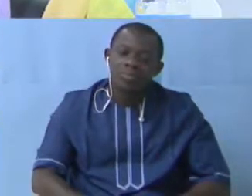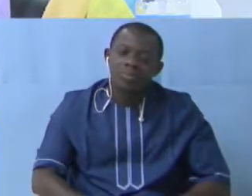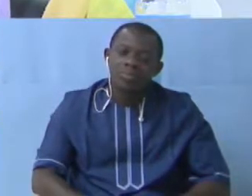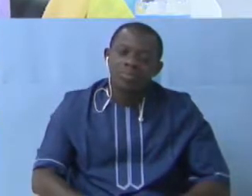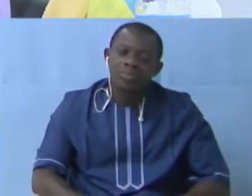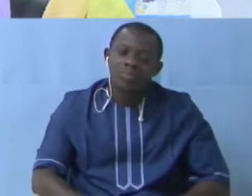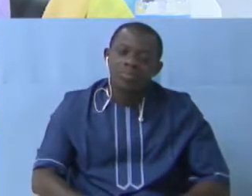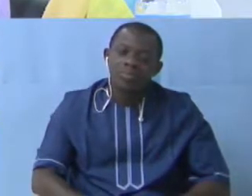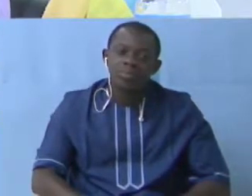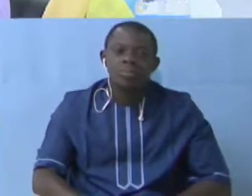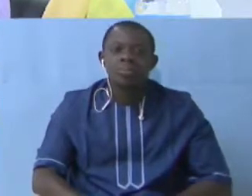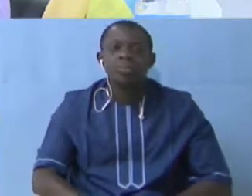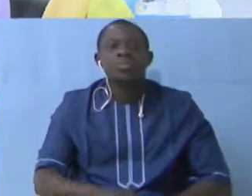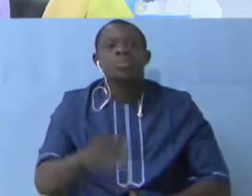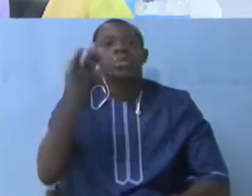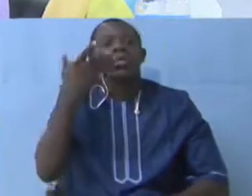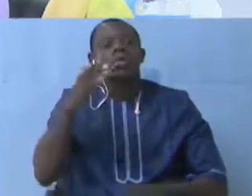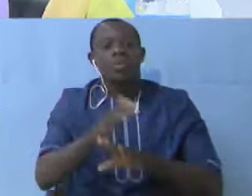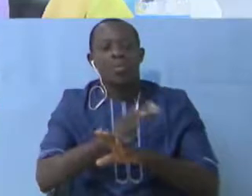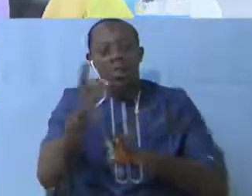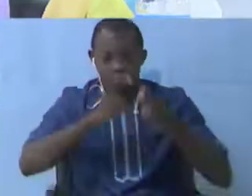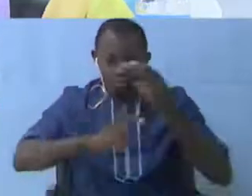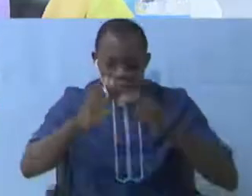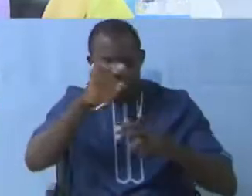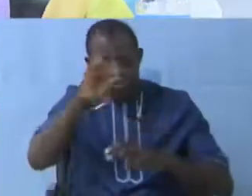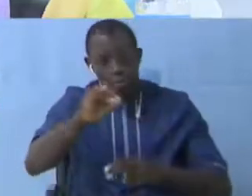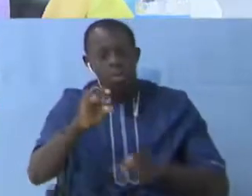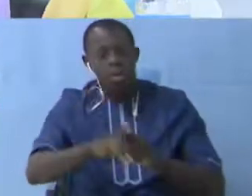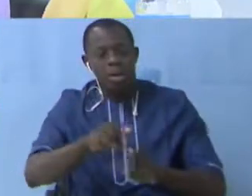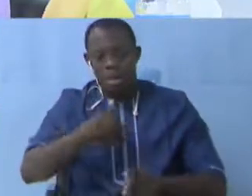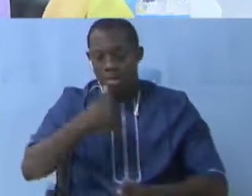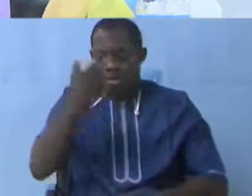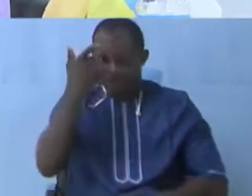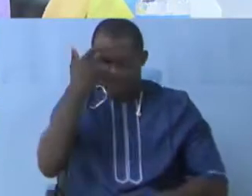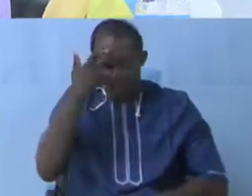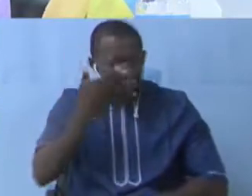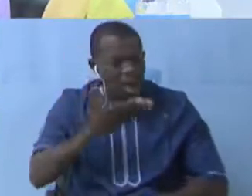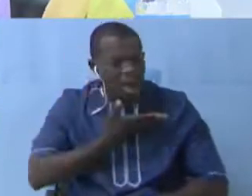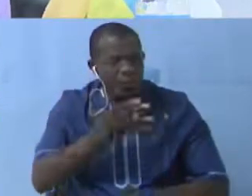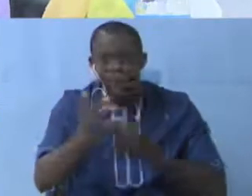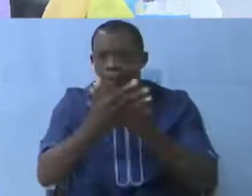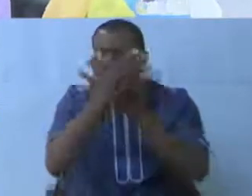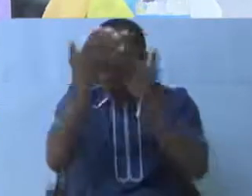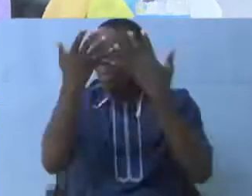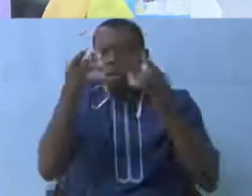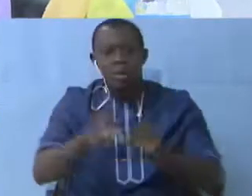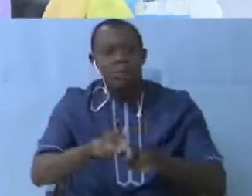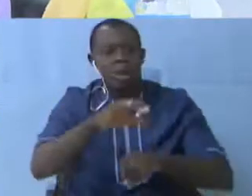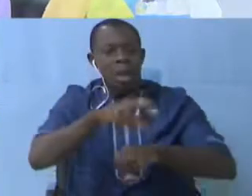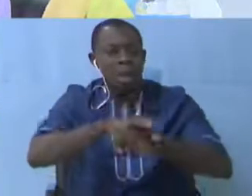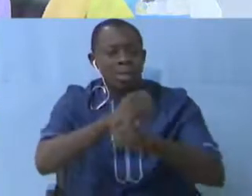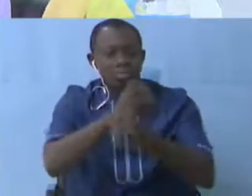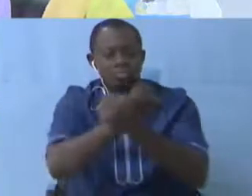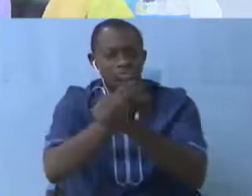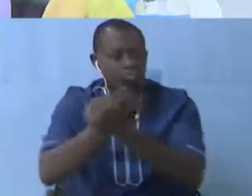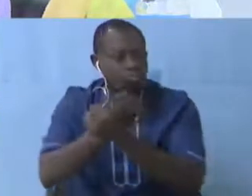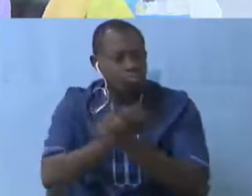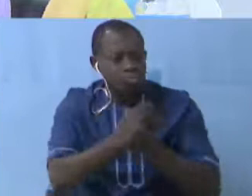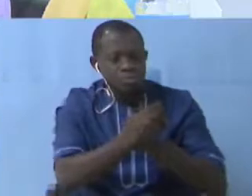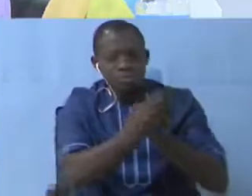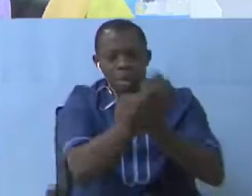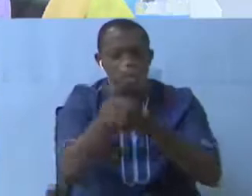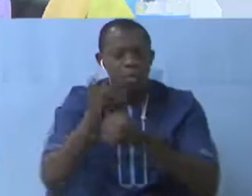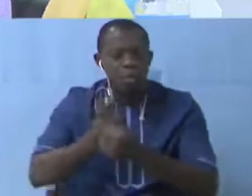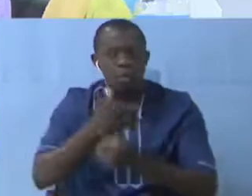revision was done, I think subsequent to that there have been lots of arrests of people accused